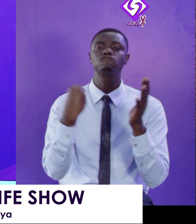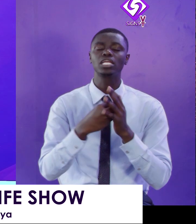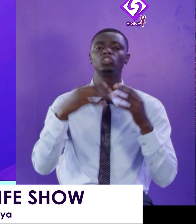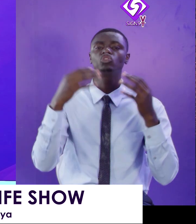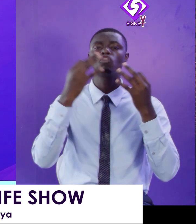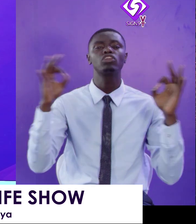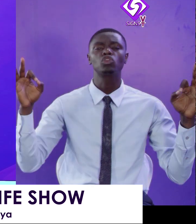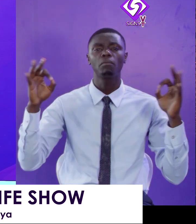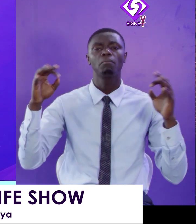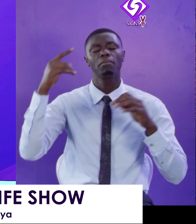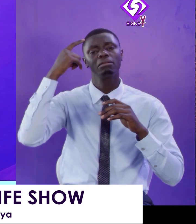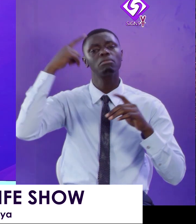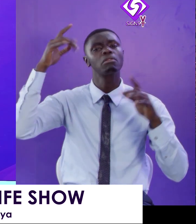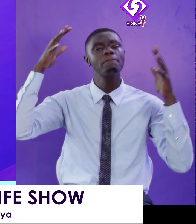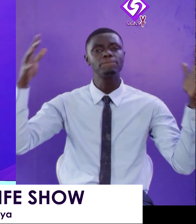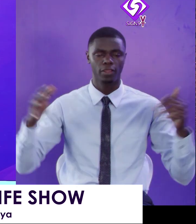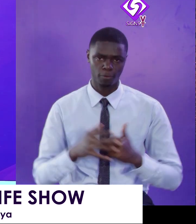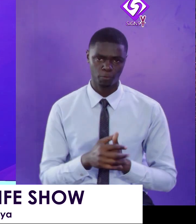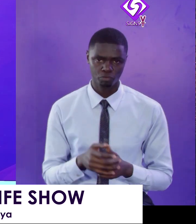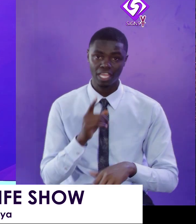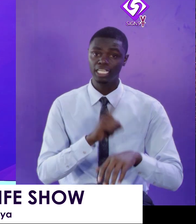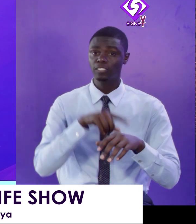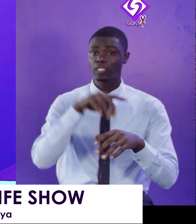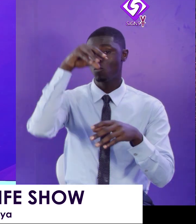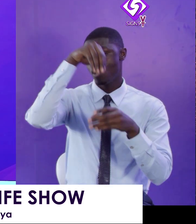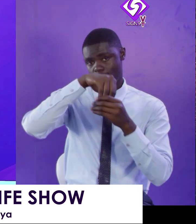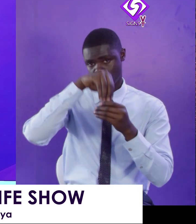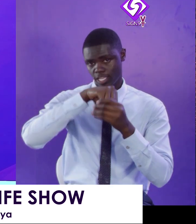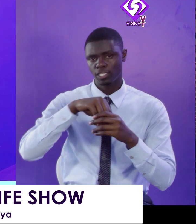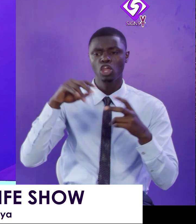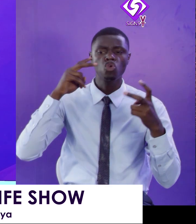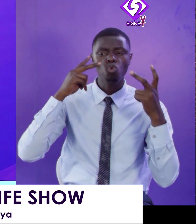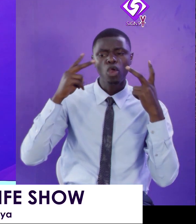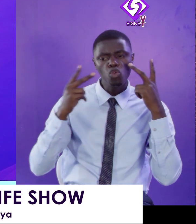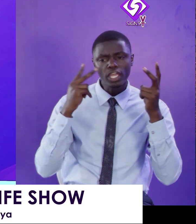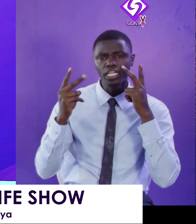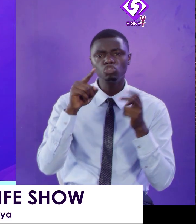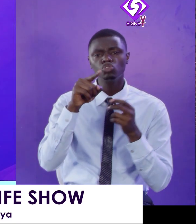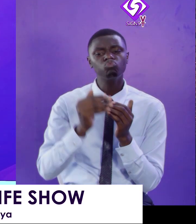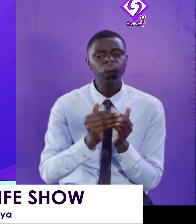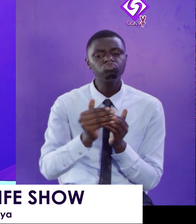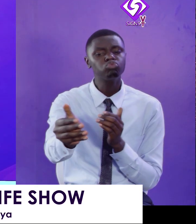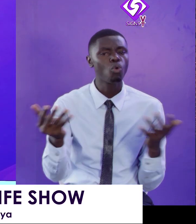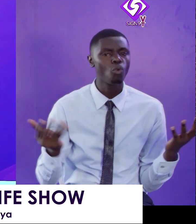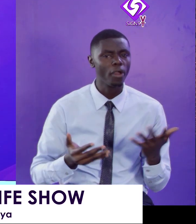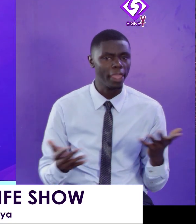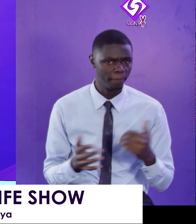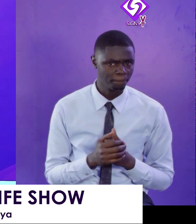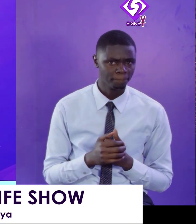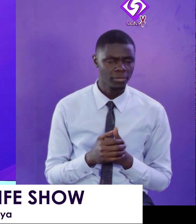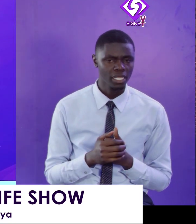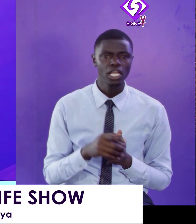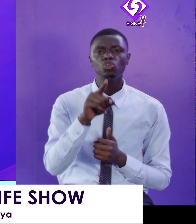financial independence. So as you're investing, you are looking at where you are headed to. How keen